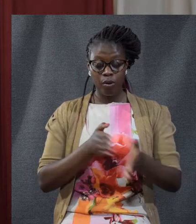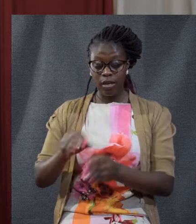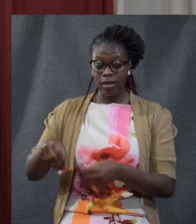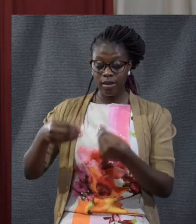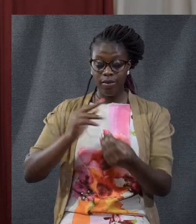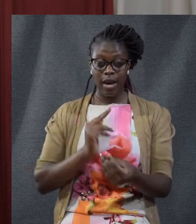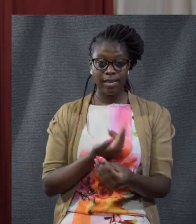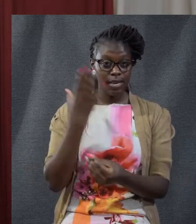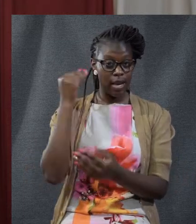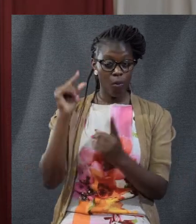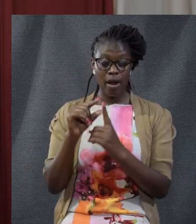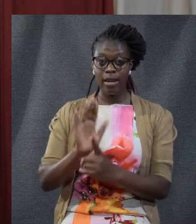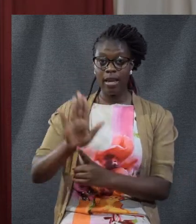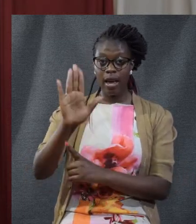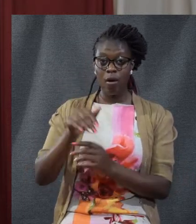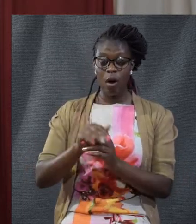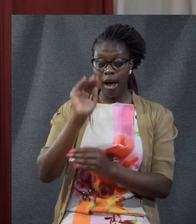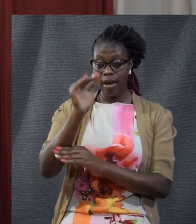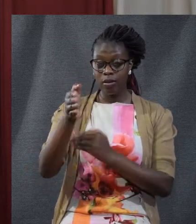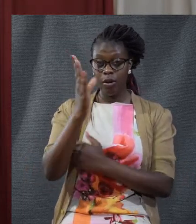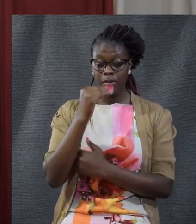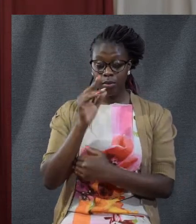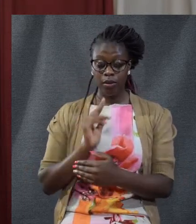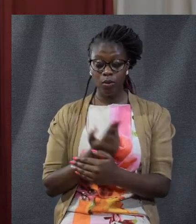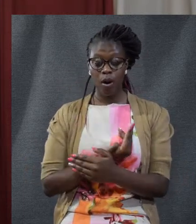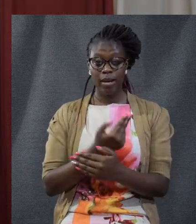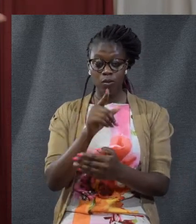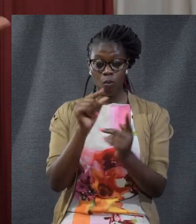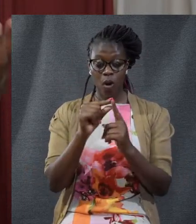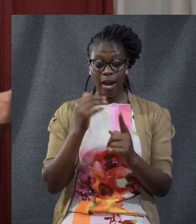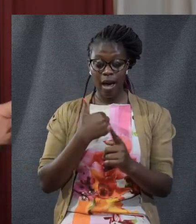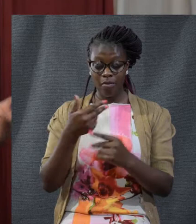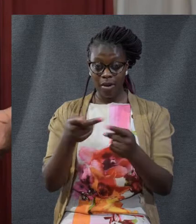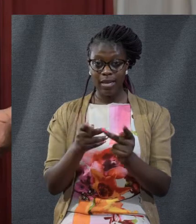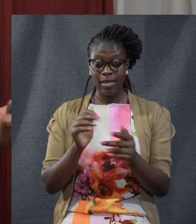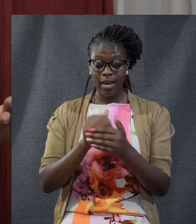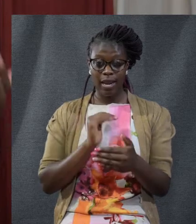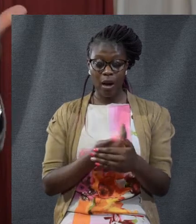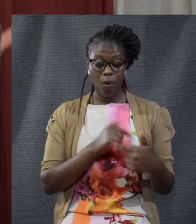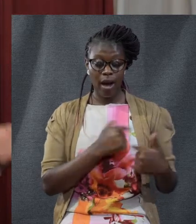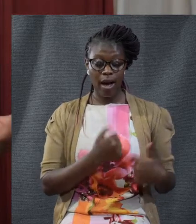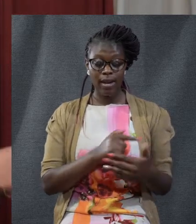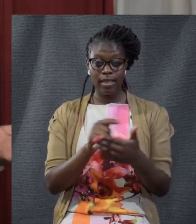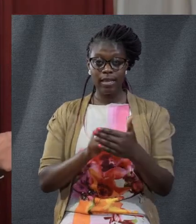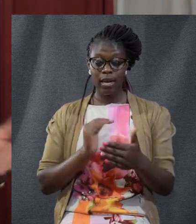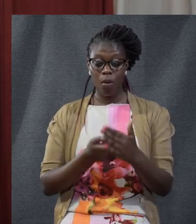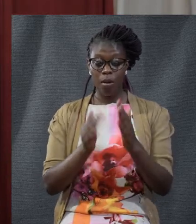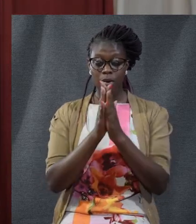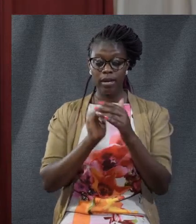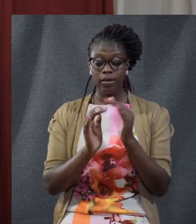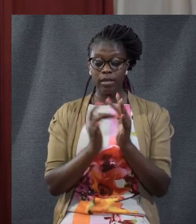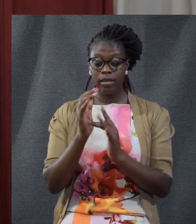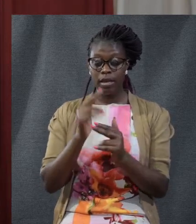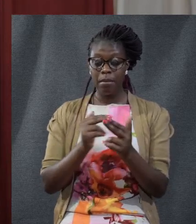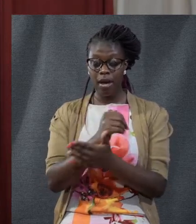opportunity you've given us to hear your word. We ask that God, you speak to us, that your word will have a place in our lives. For this is our prayer of faith in Jesus'